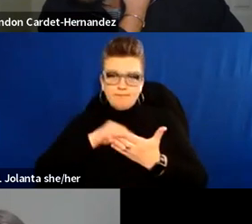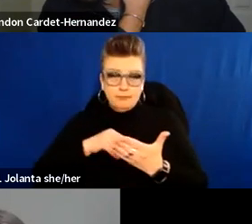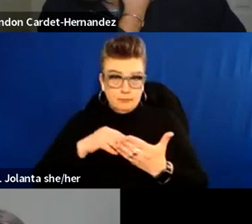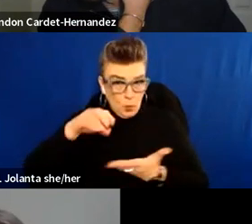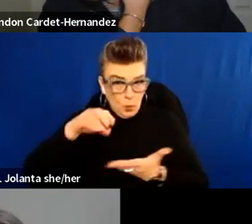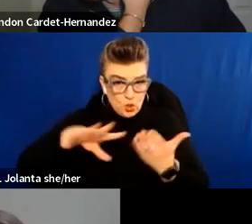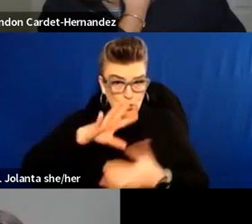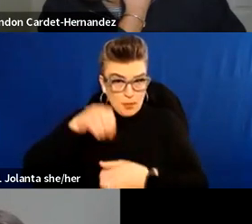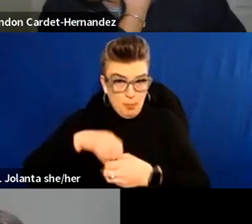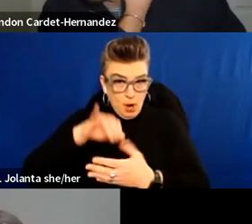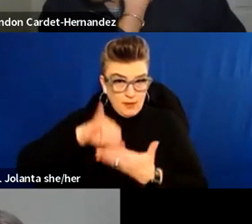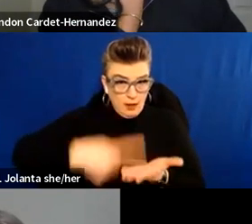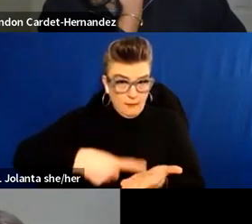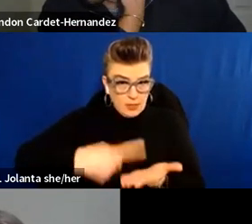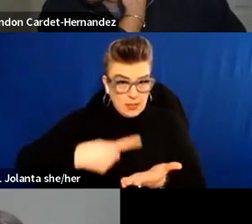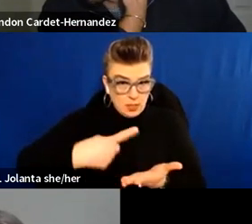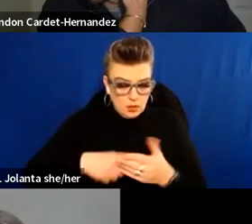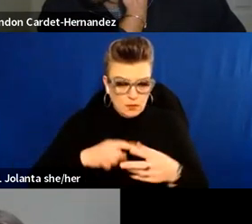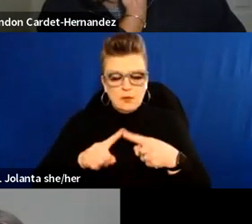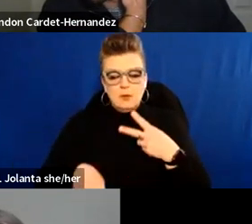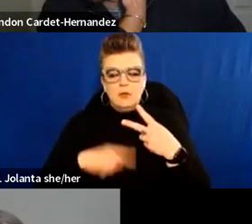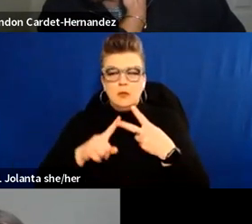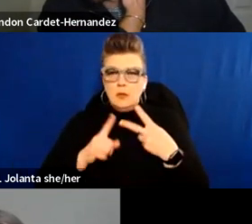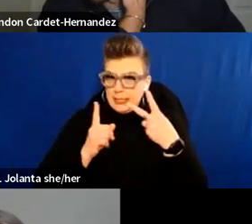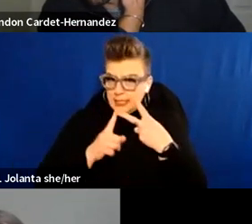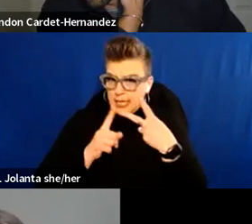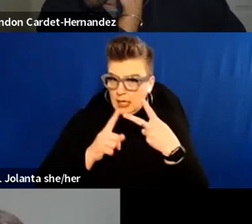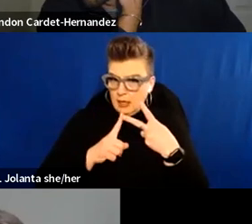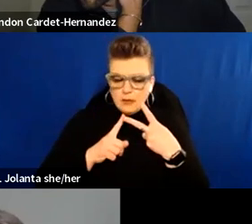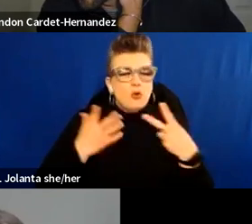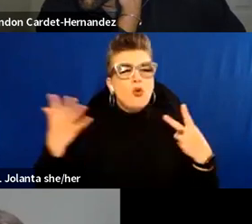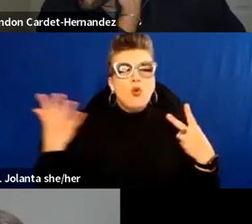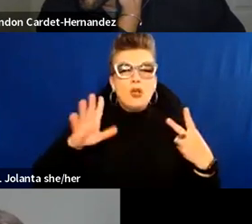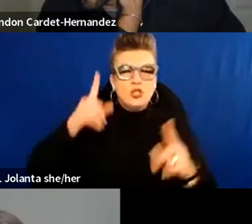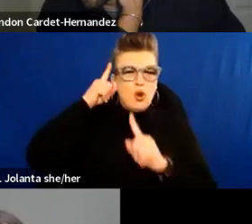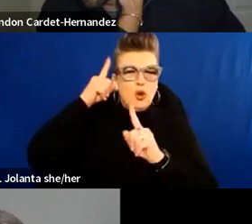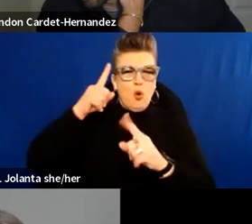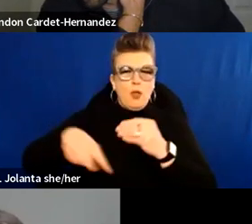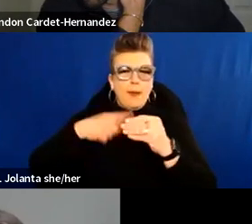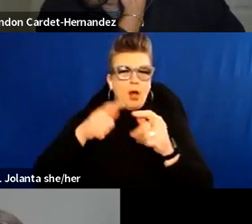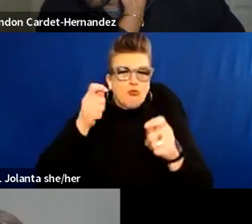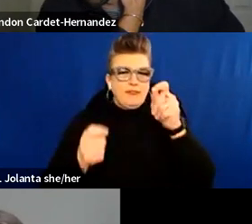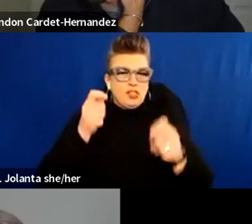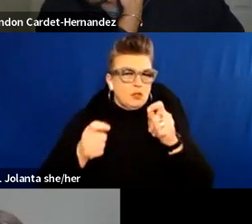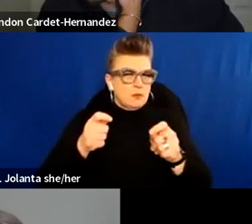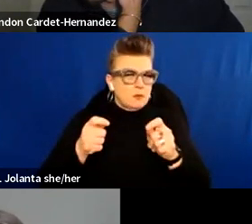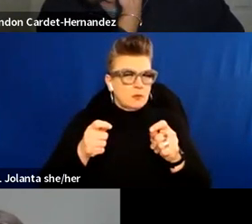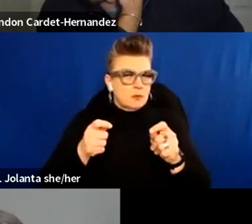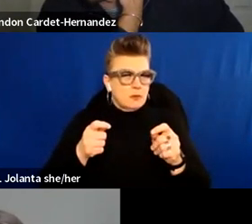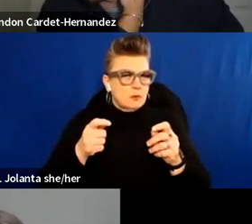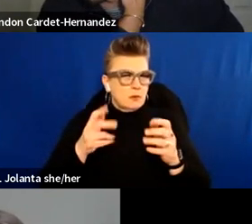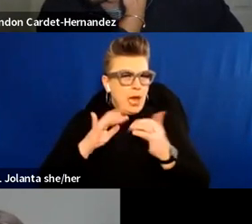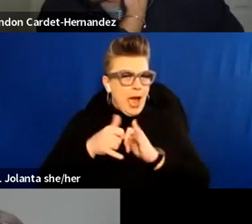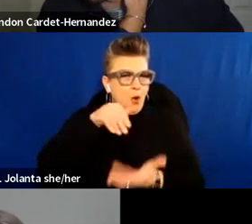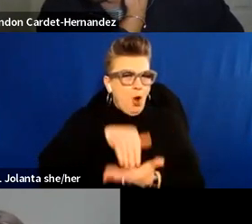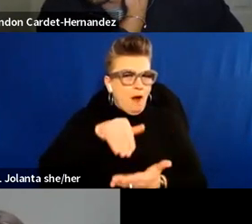in this and second what um is your goal around revisions here so how often do you